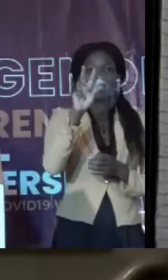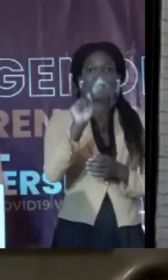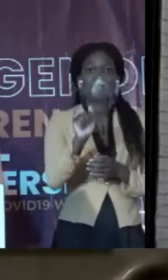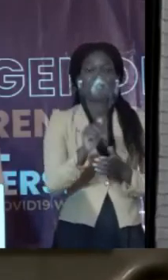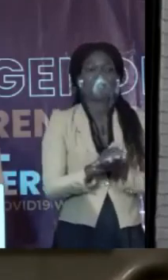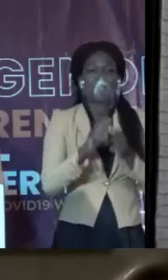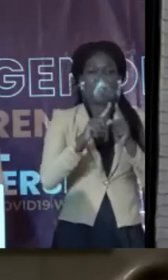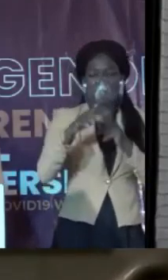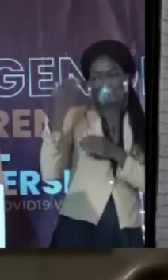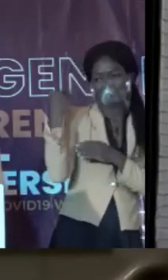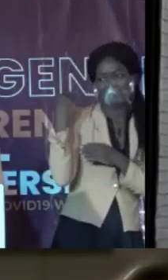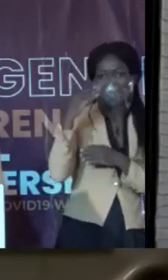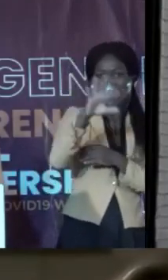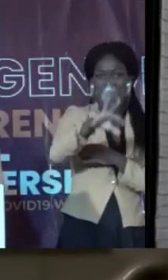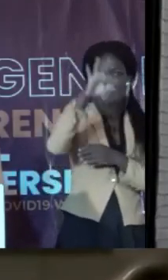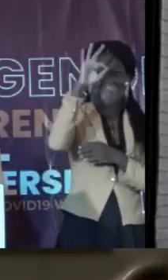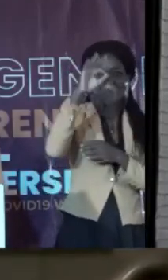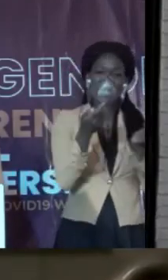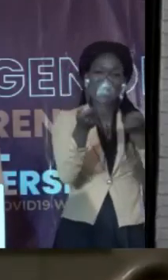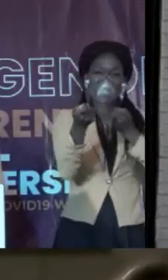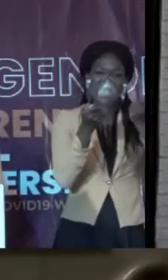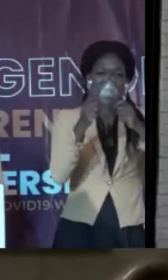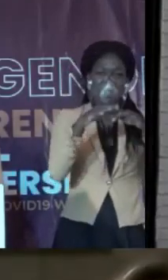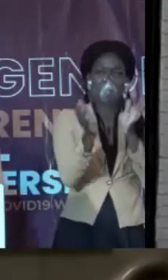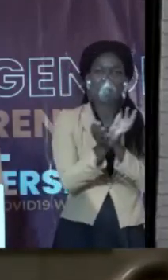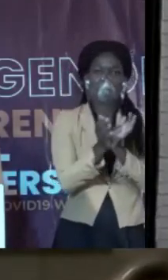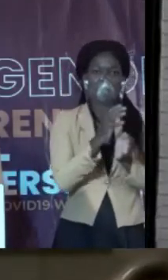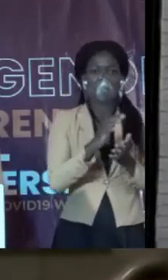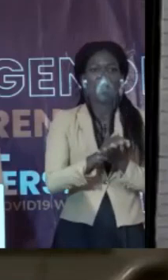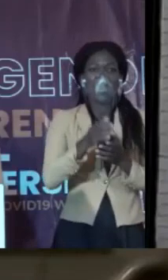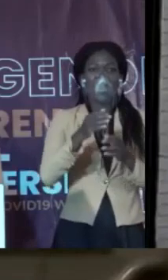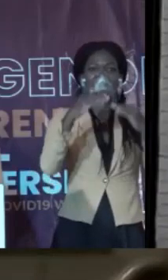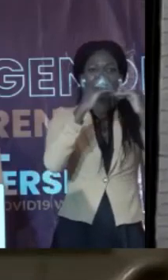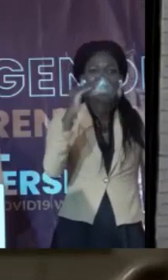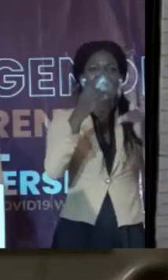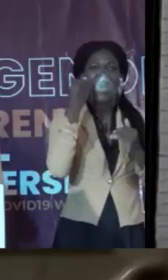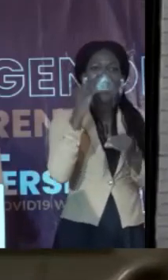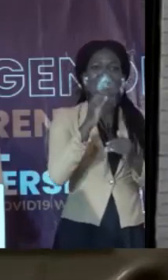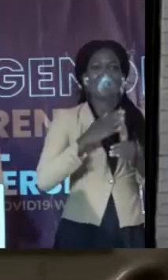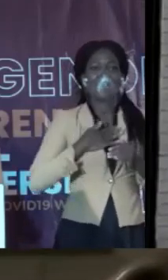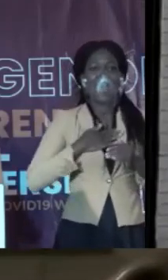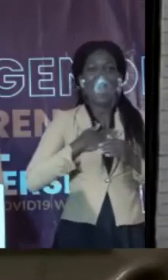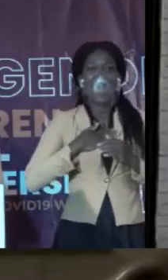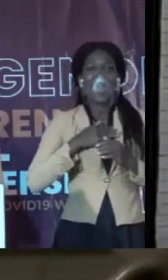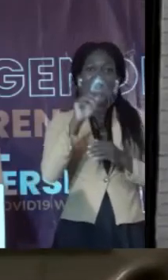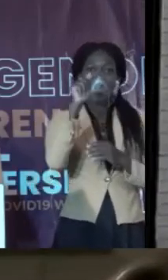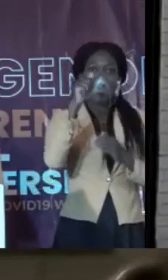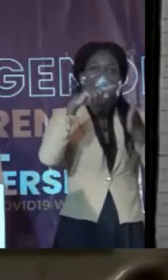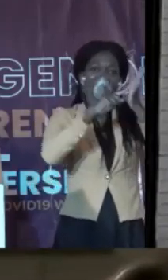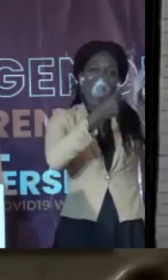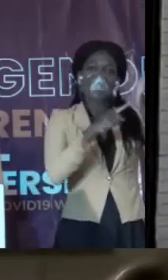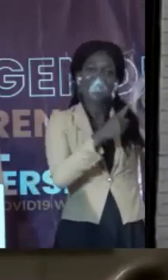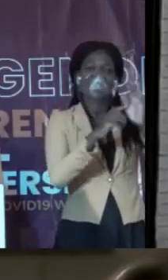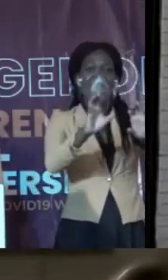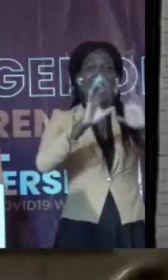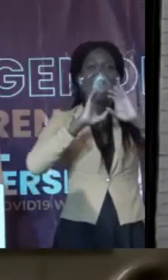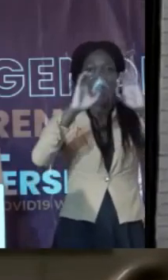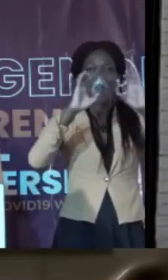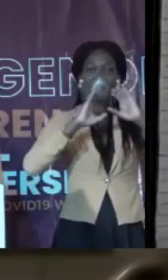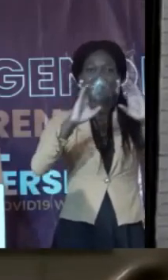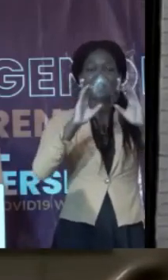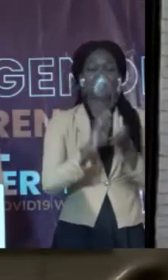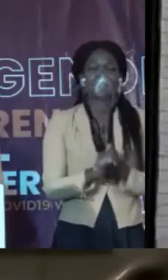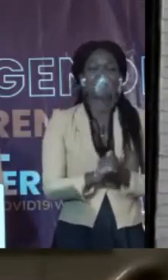recently appointed to the steering committee for the Gender is My Agenda campaign. She has also served